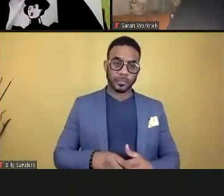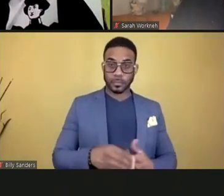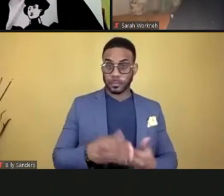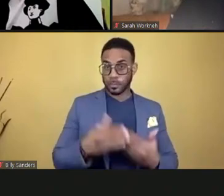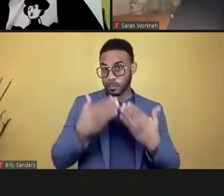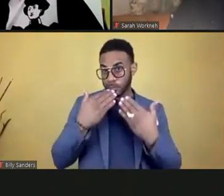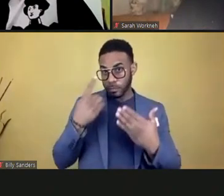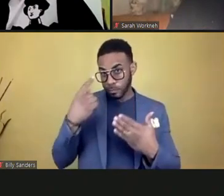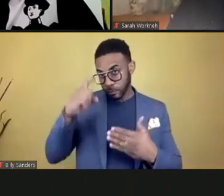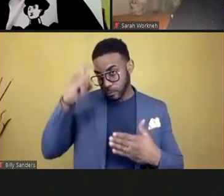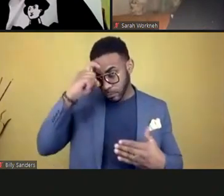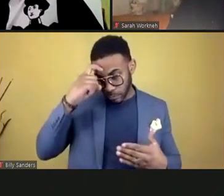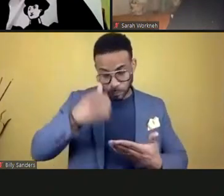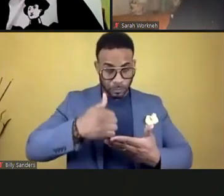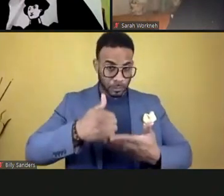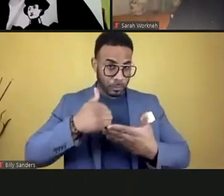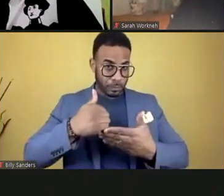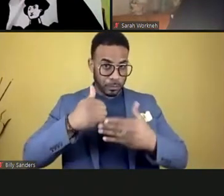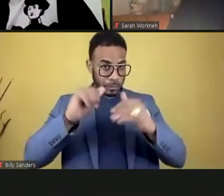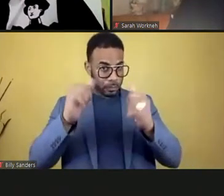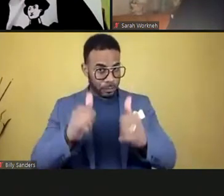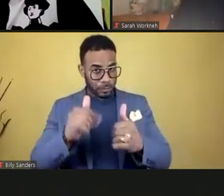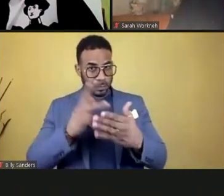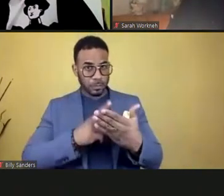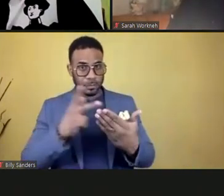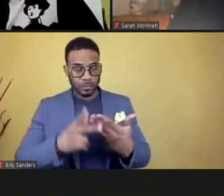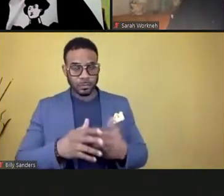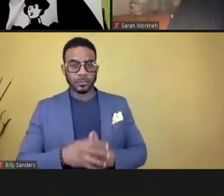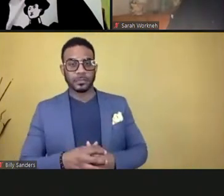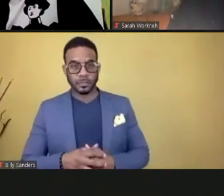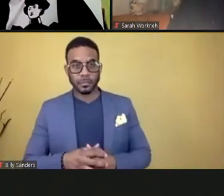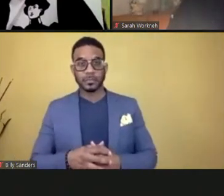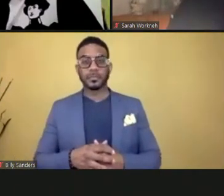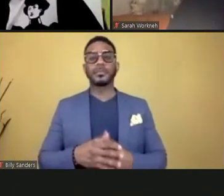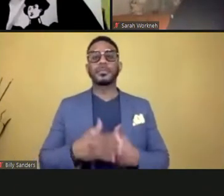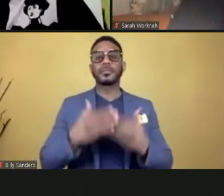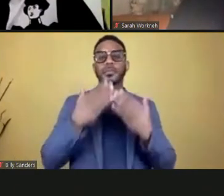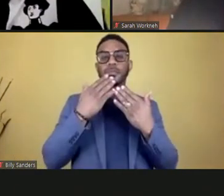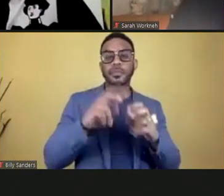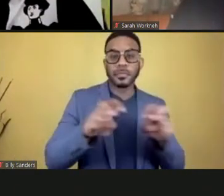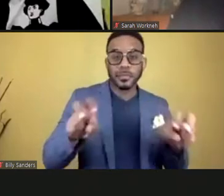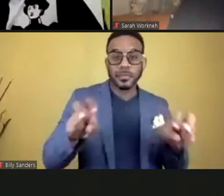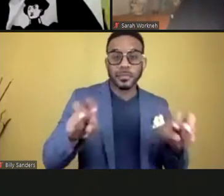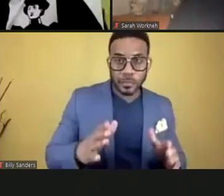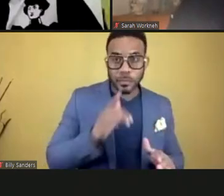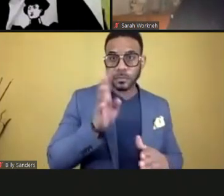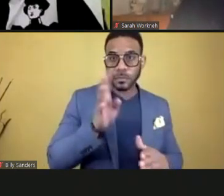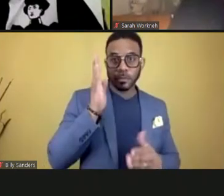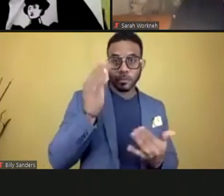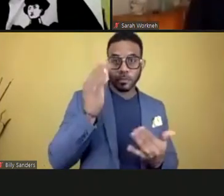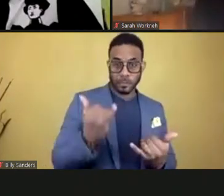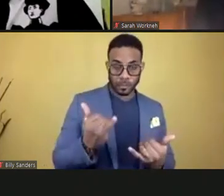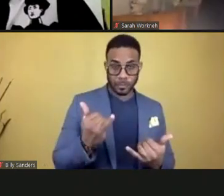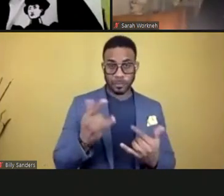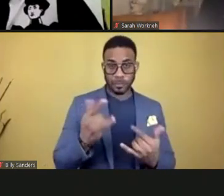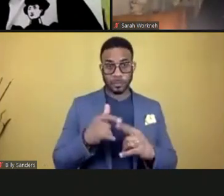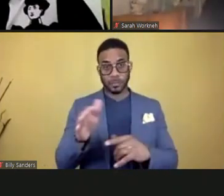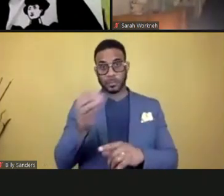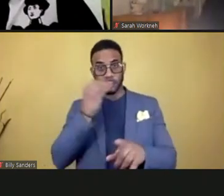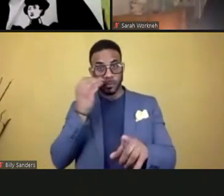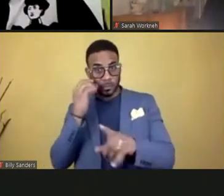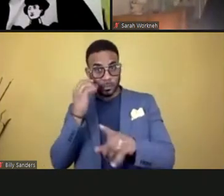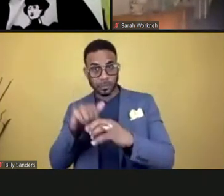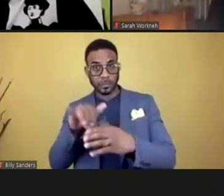you for your wisdom in helping to shape the program. And thank you to the panelists who will be speaking today from their homes in